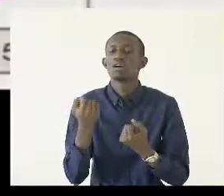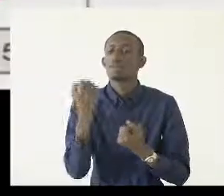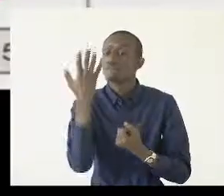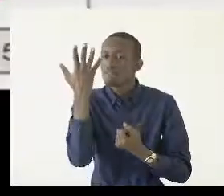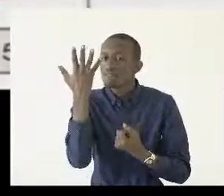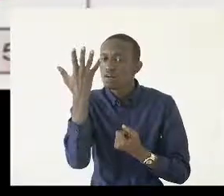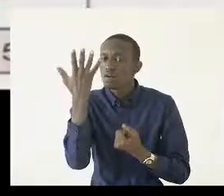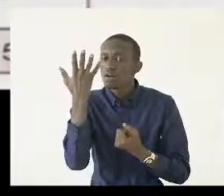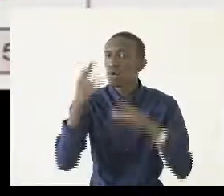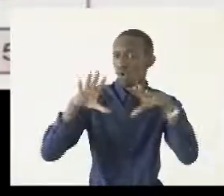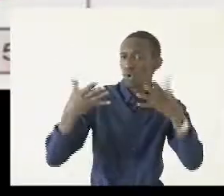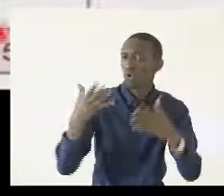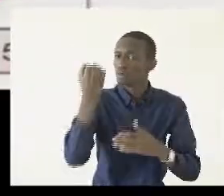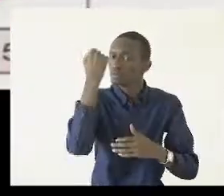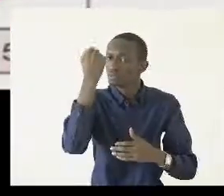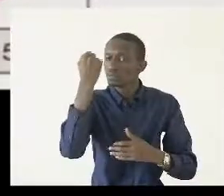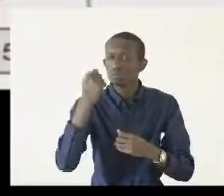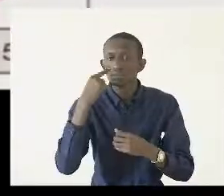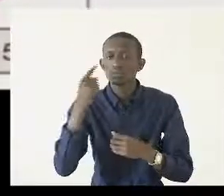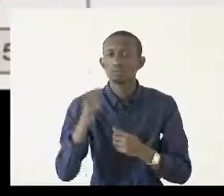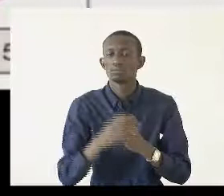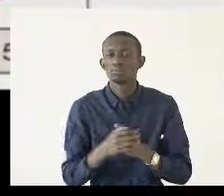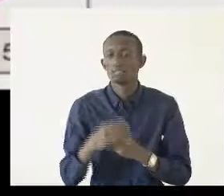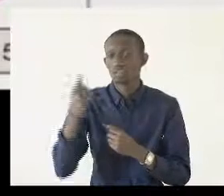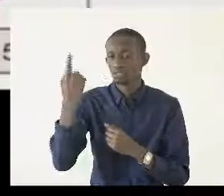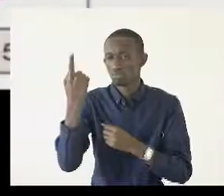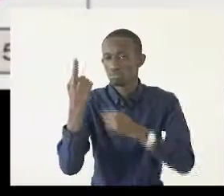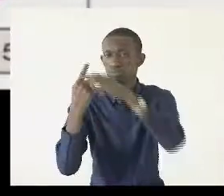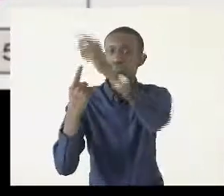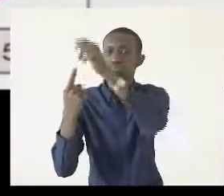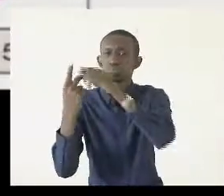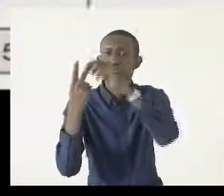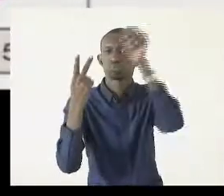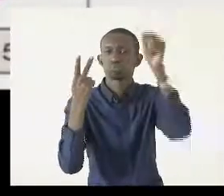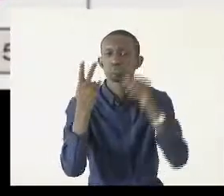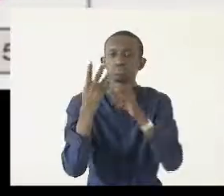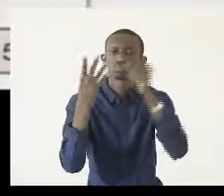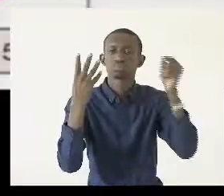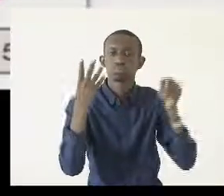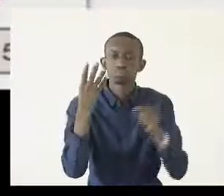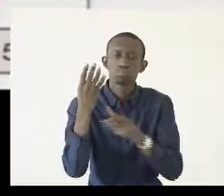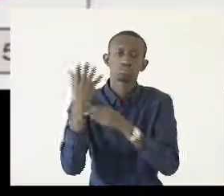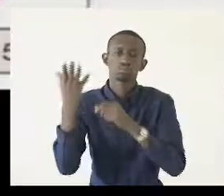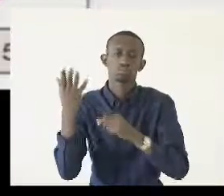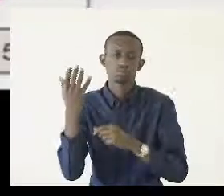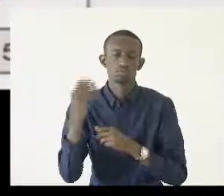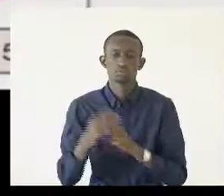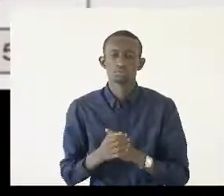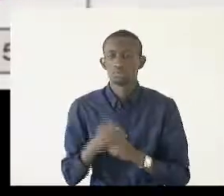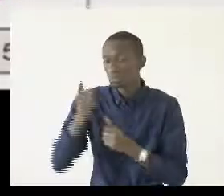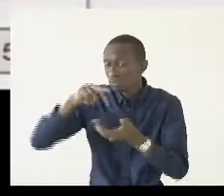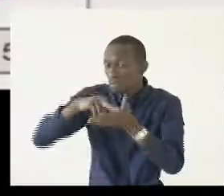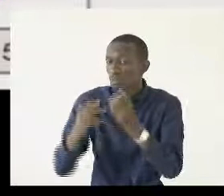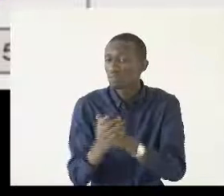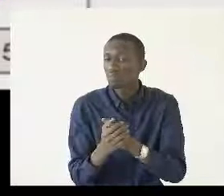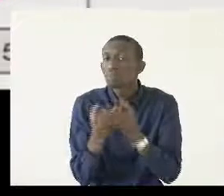4 or 5. As you can see, we have 1, 2, 3, 4, 5, which means